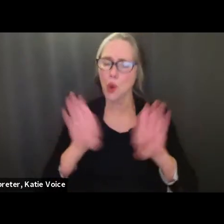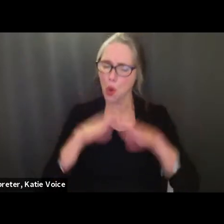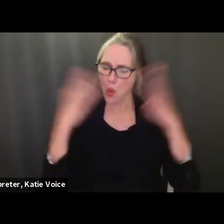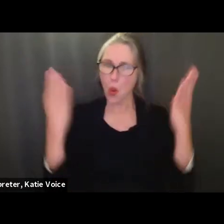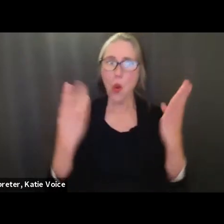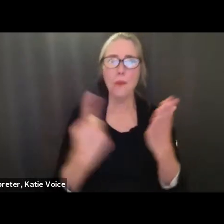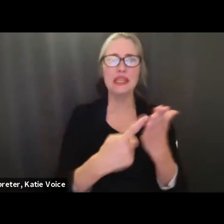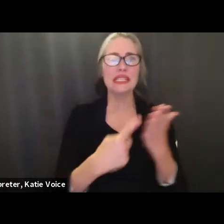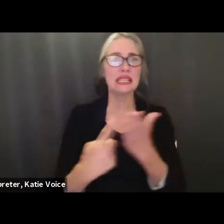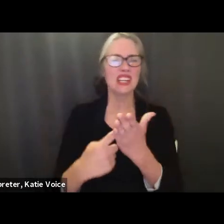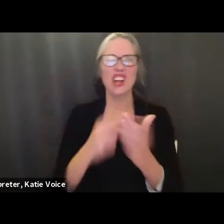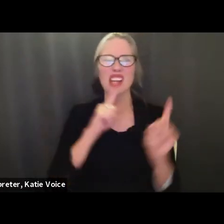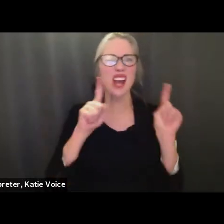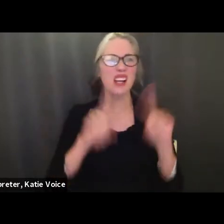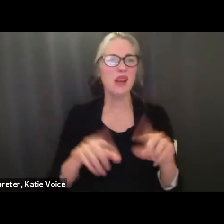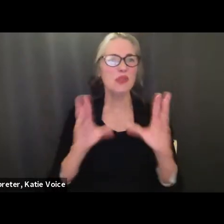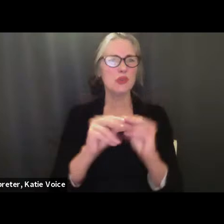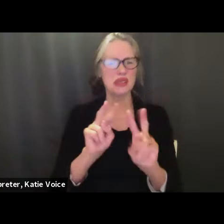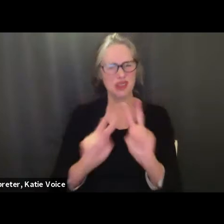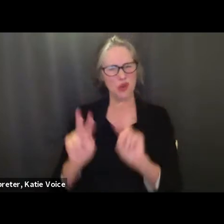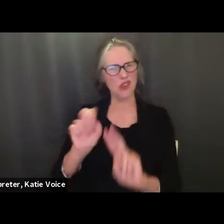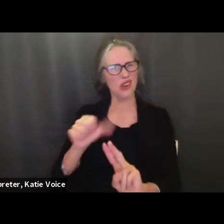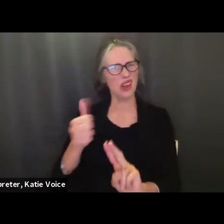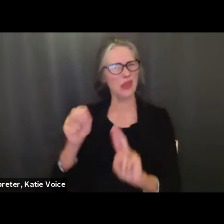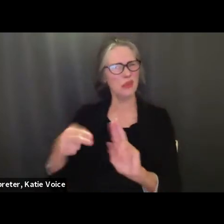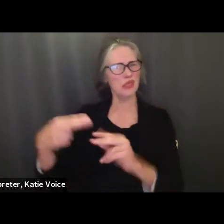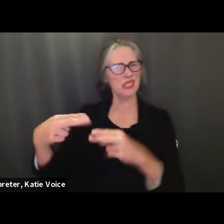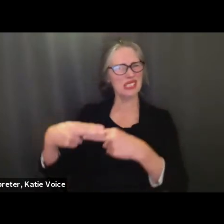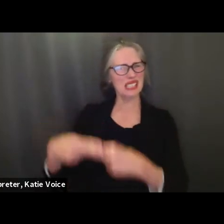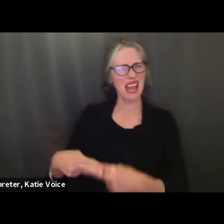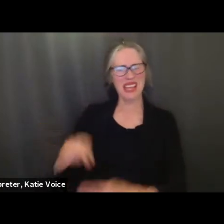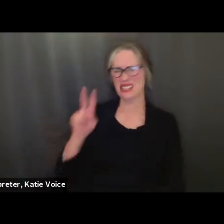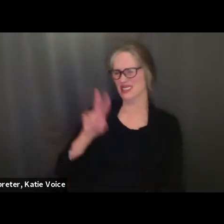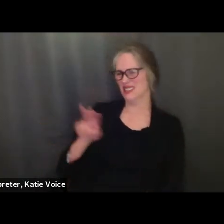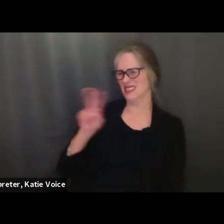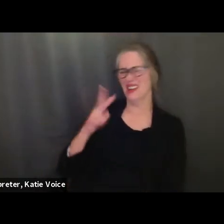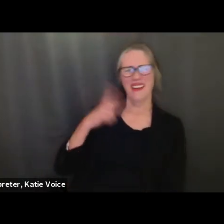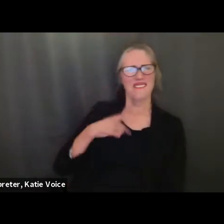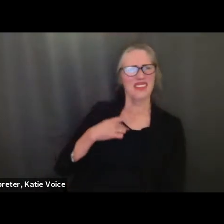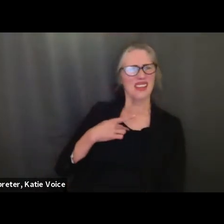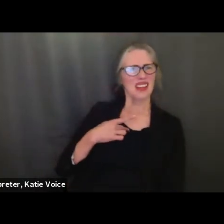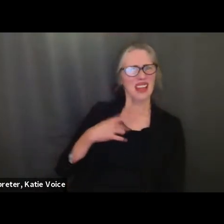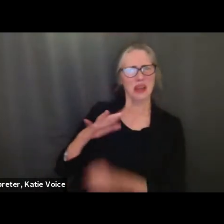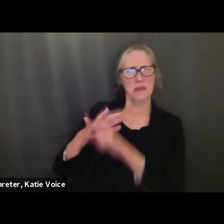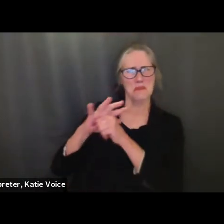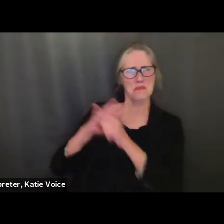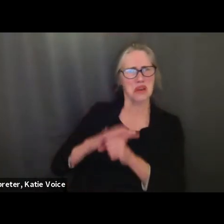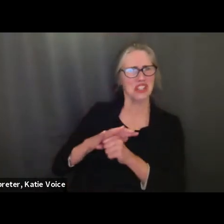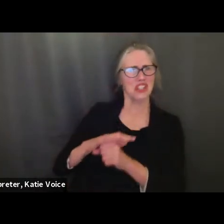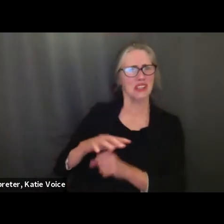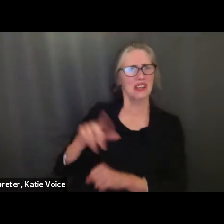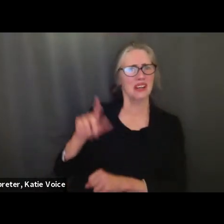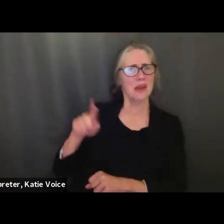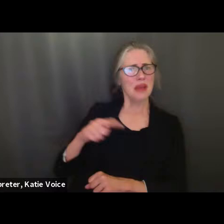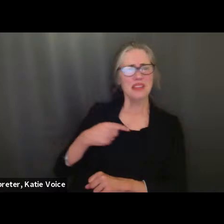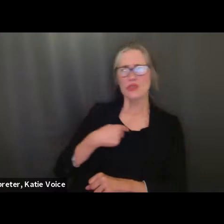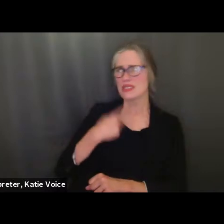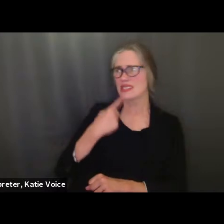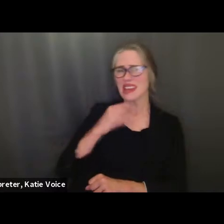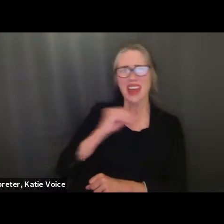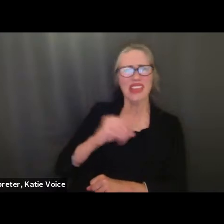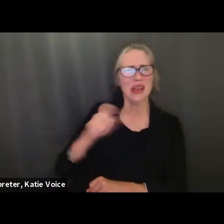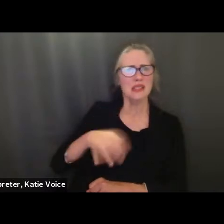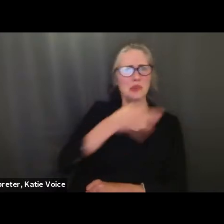come to a meeting where I have to watch somebody else's slides and feel a lot of pressure not to say too much, and really